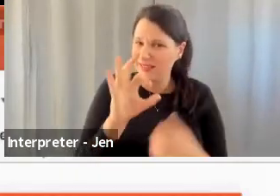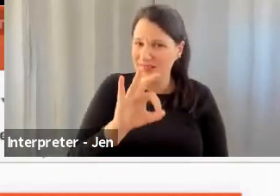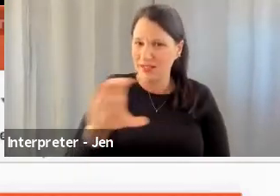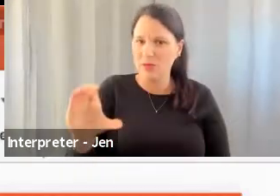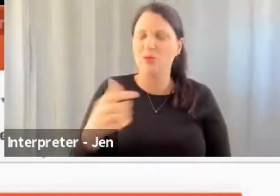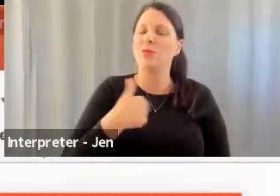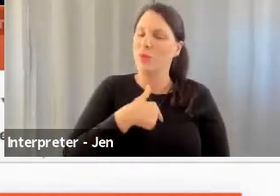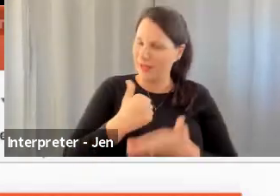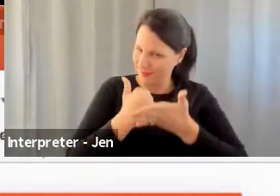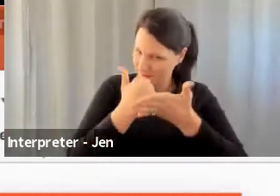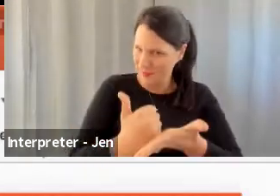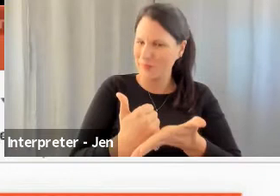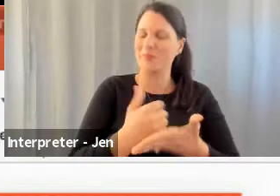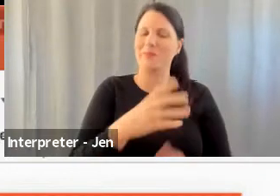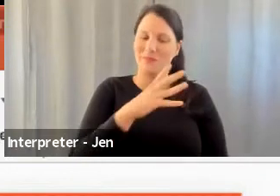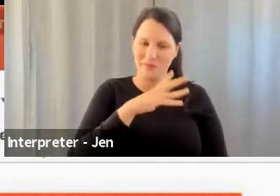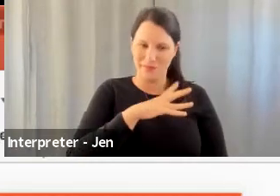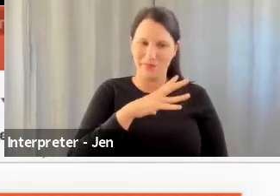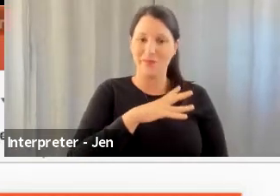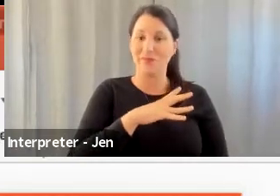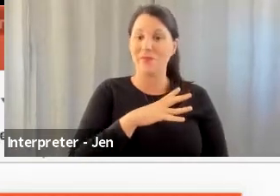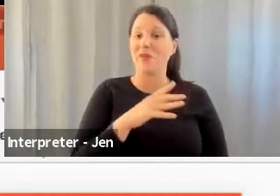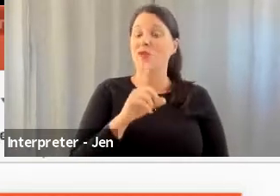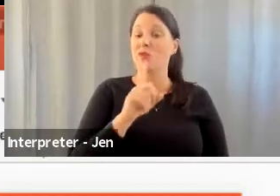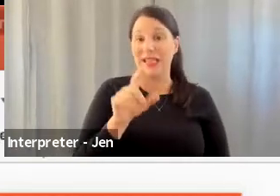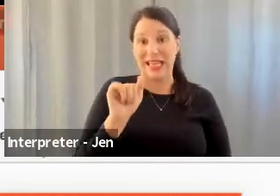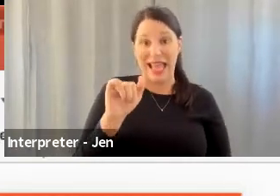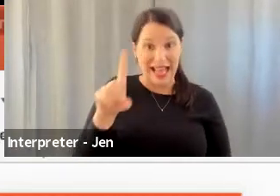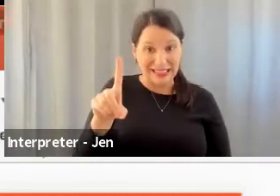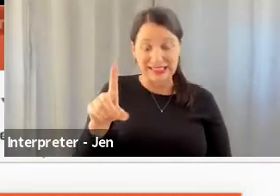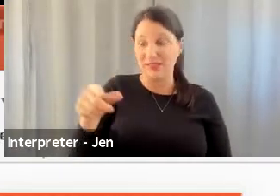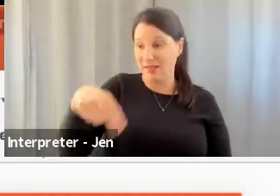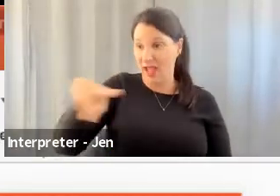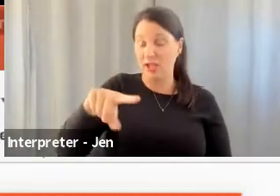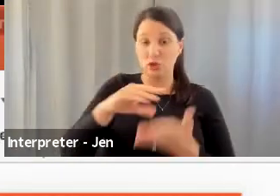Our student aides will assist you with anything and everything computer related. So